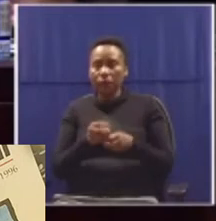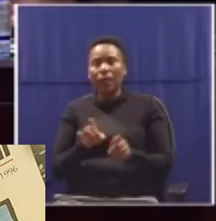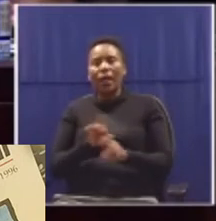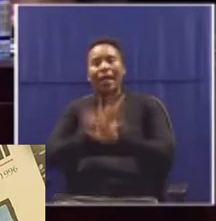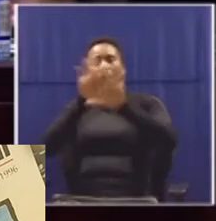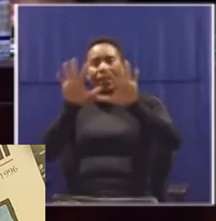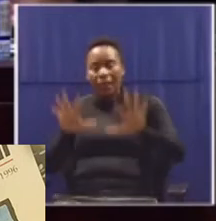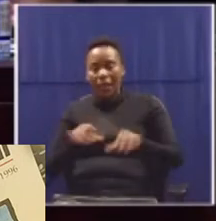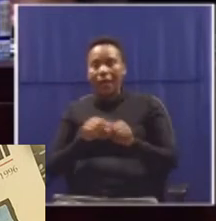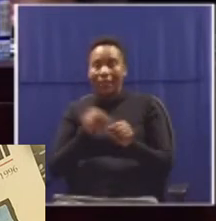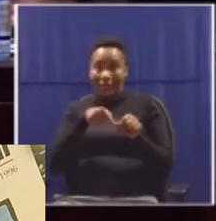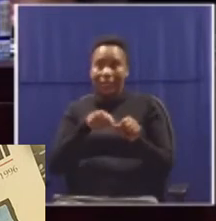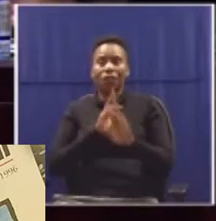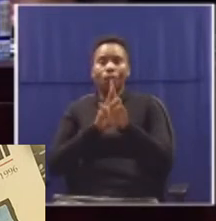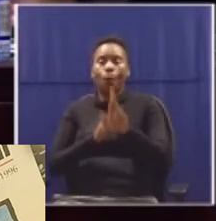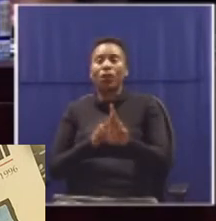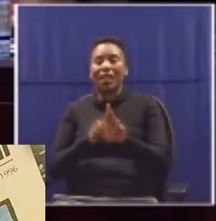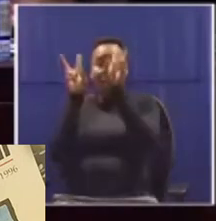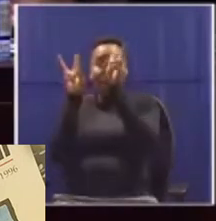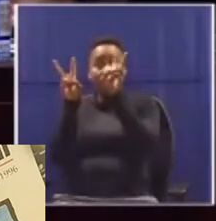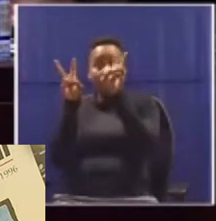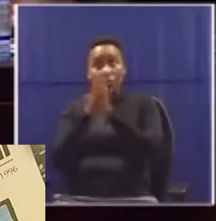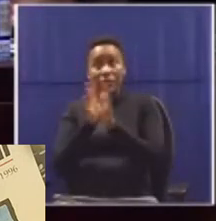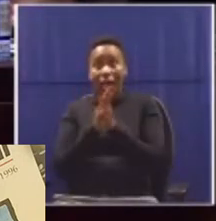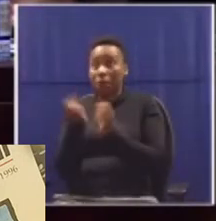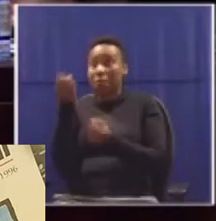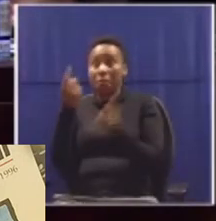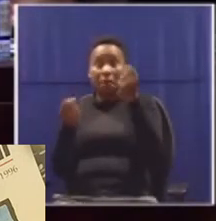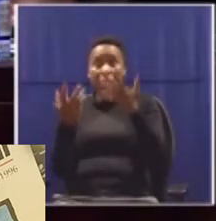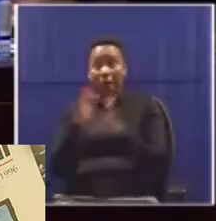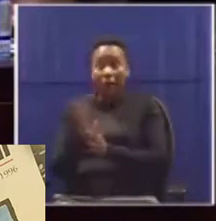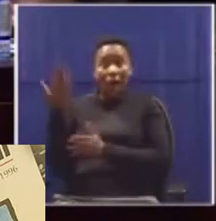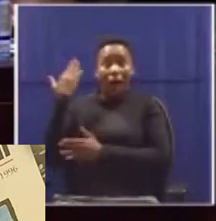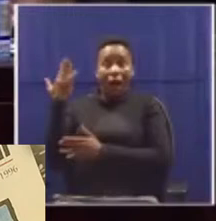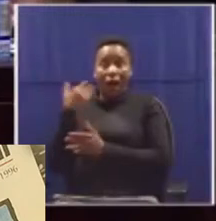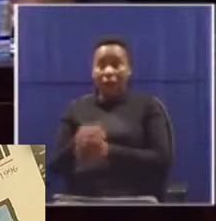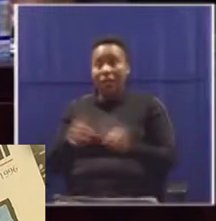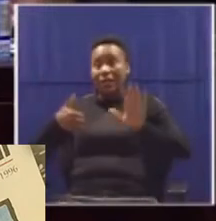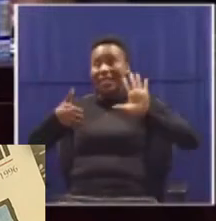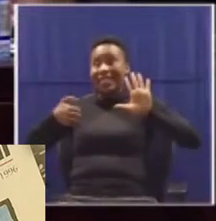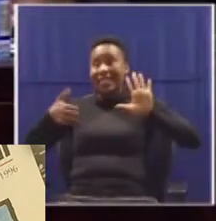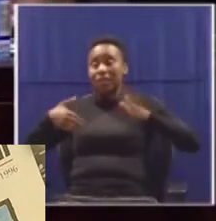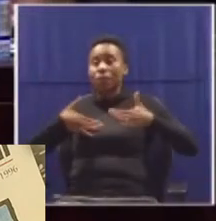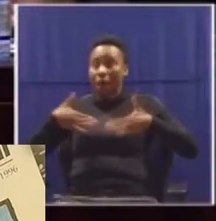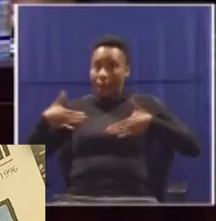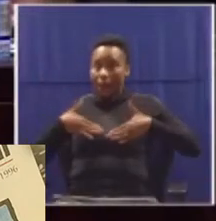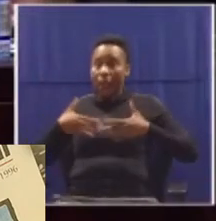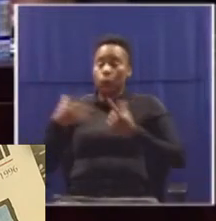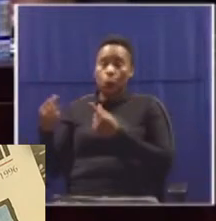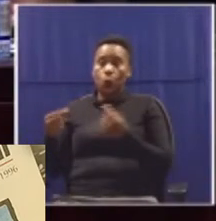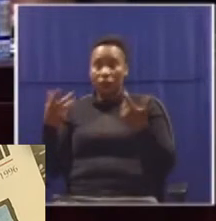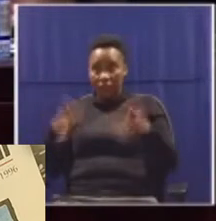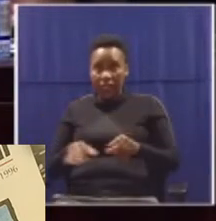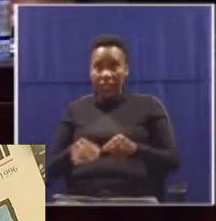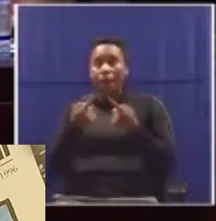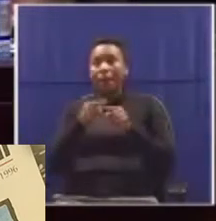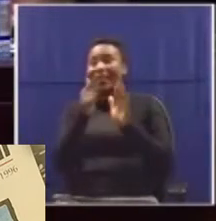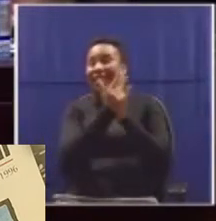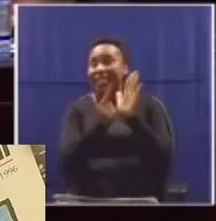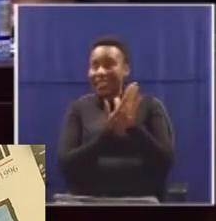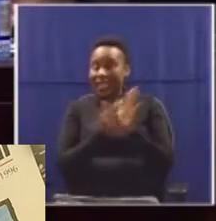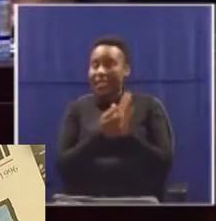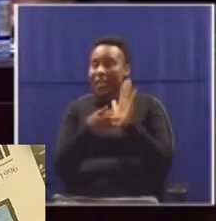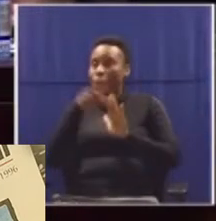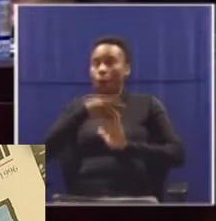the issue being raised this has been previously raised in fifth Parliament but legislation was not developed due to